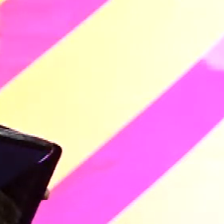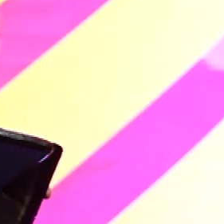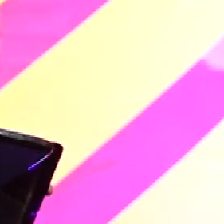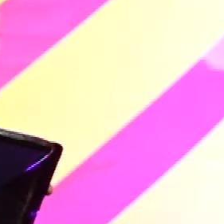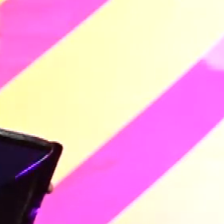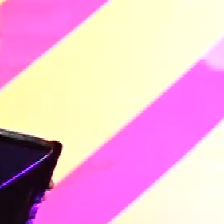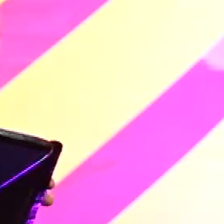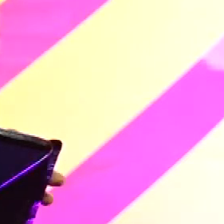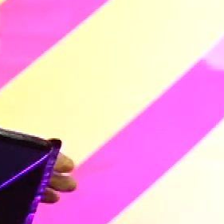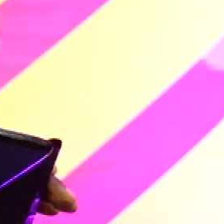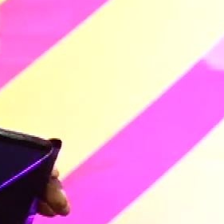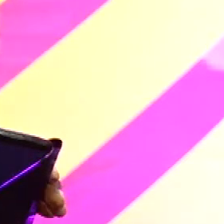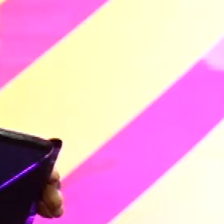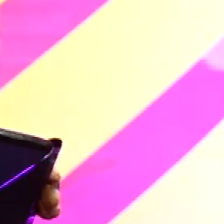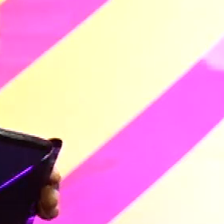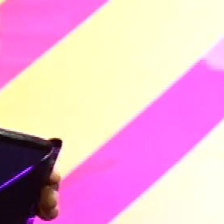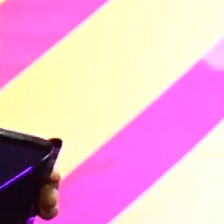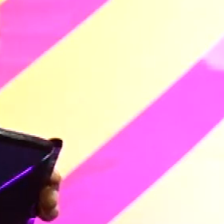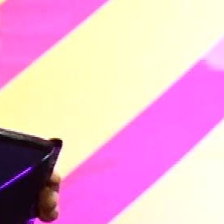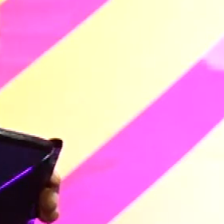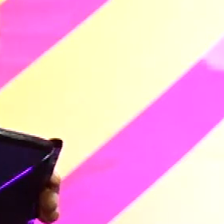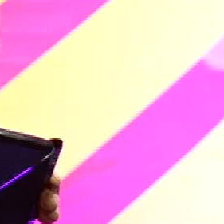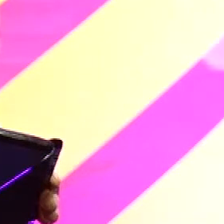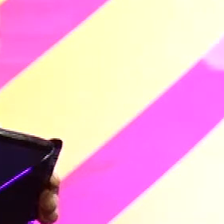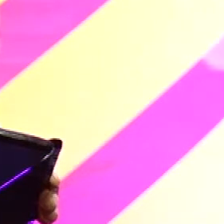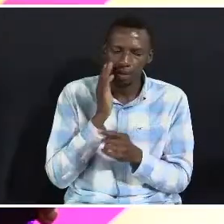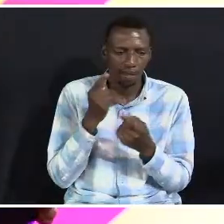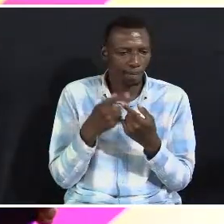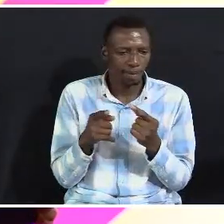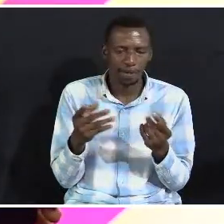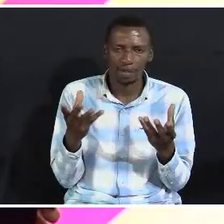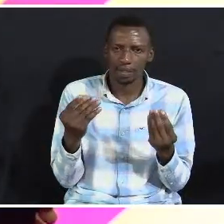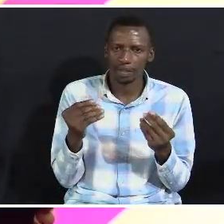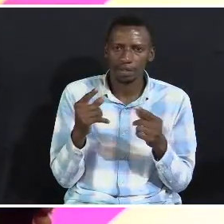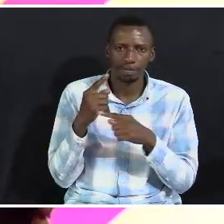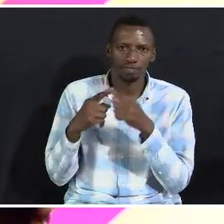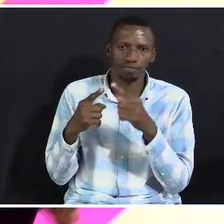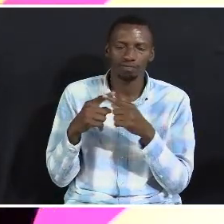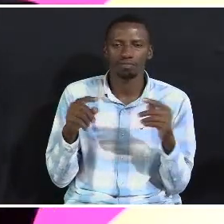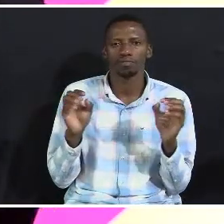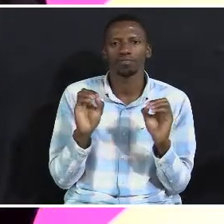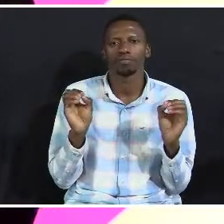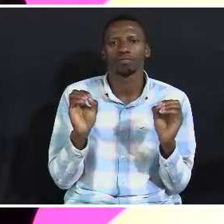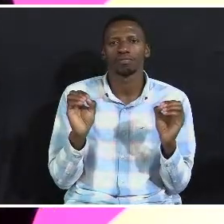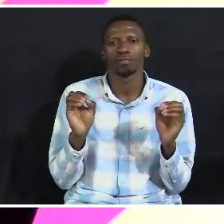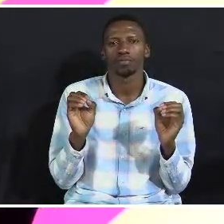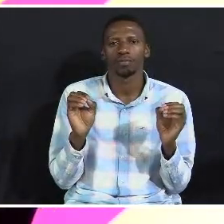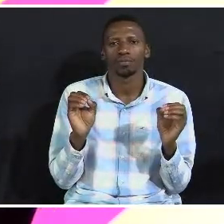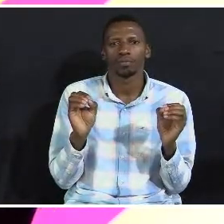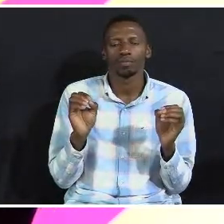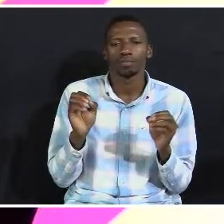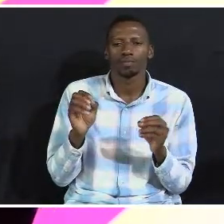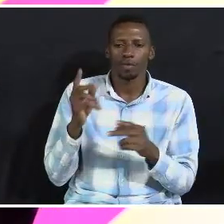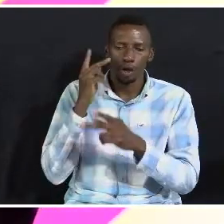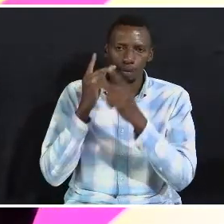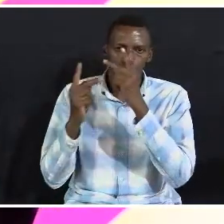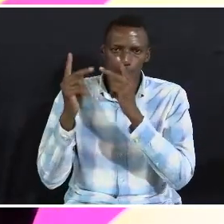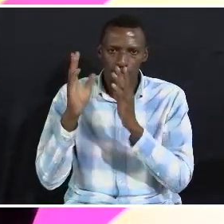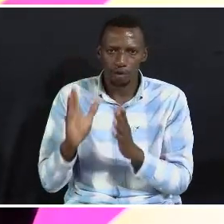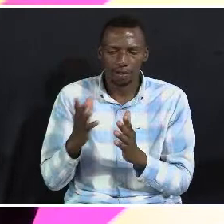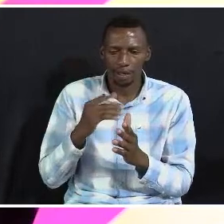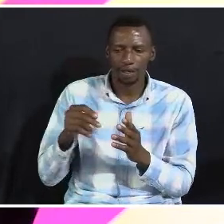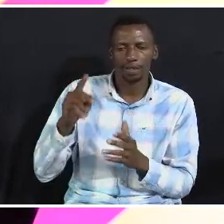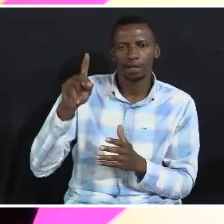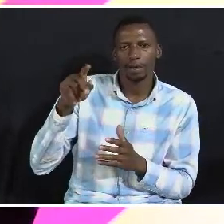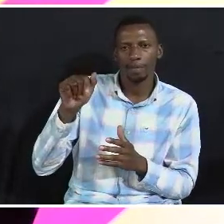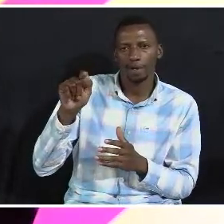to his tortured soul. It was not an easy experience. Patrick's and the Proverbs, page 151. It was